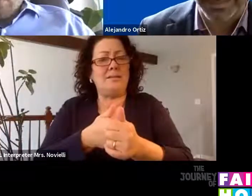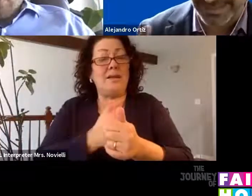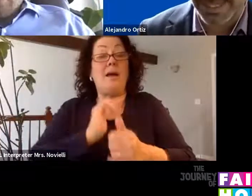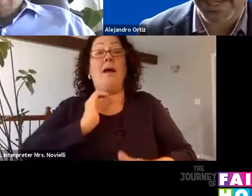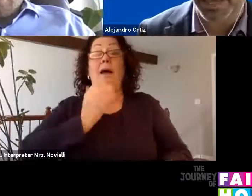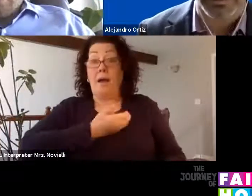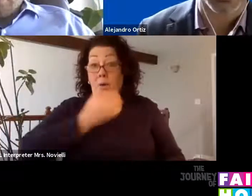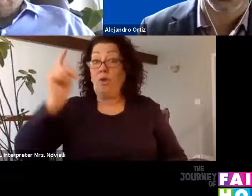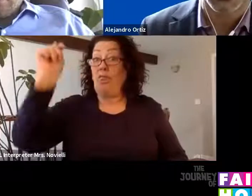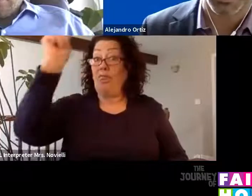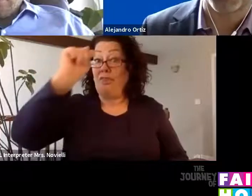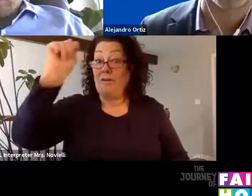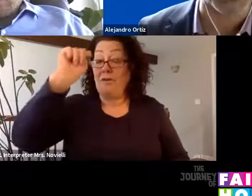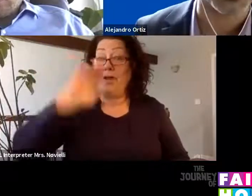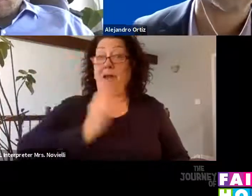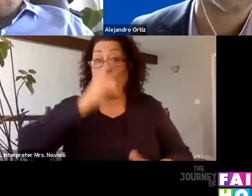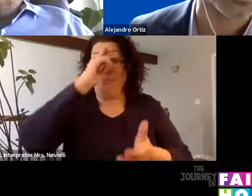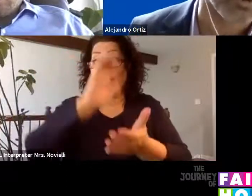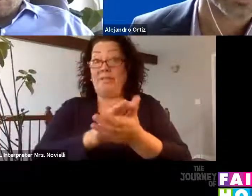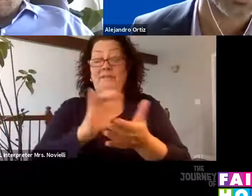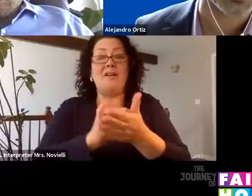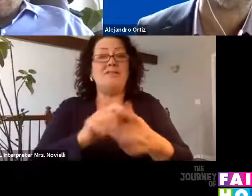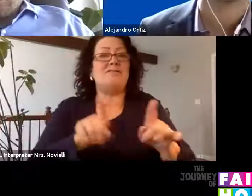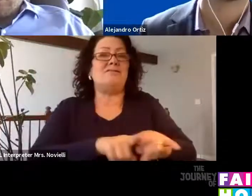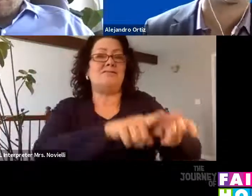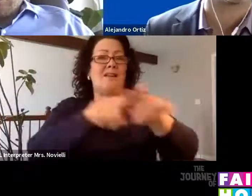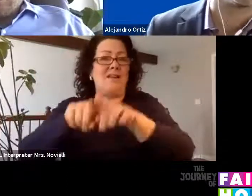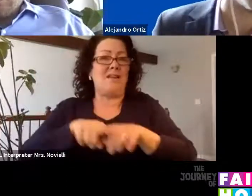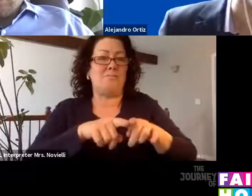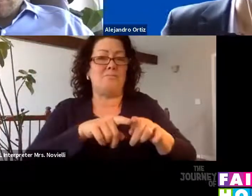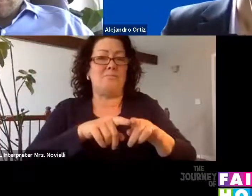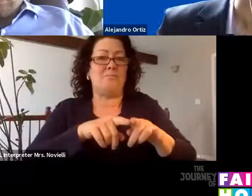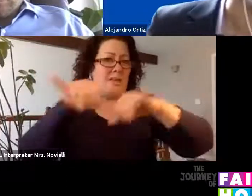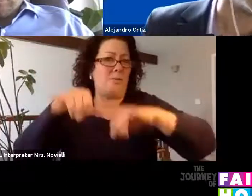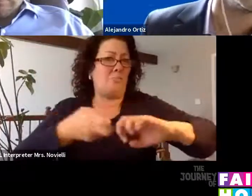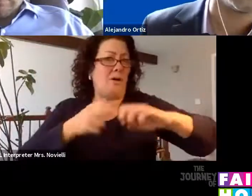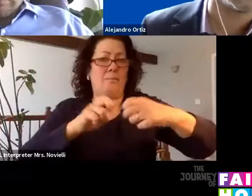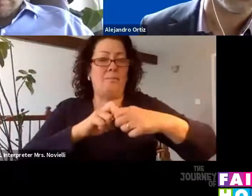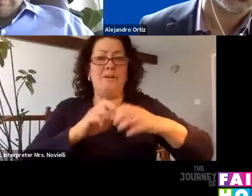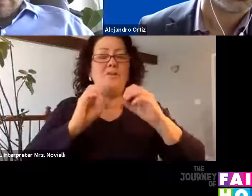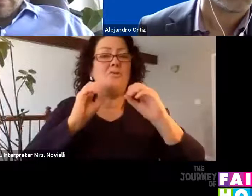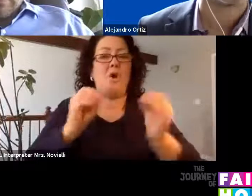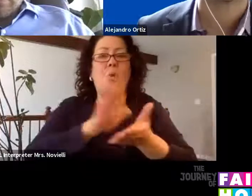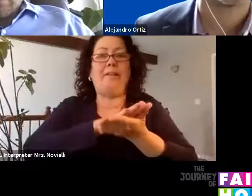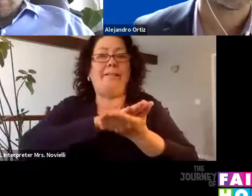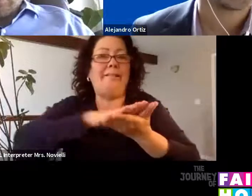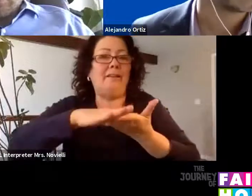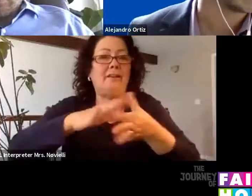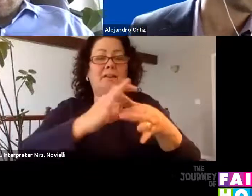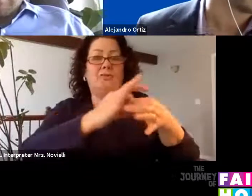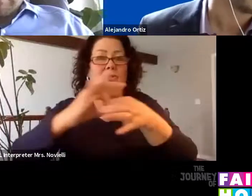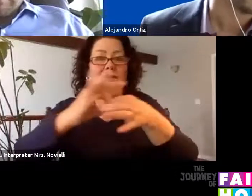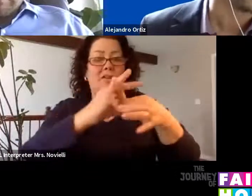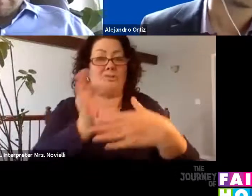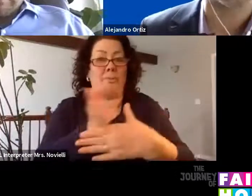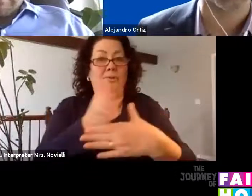that the same problem exists in all these programs, that there is no clean relationship